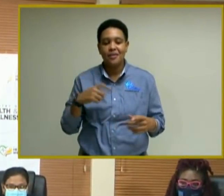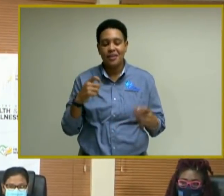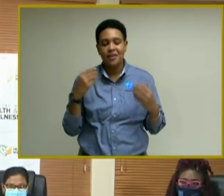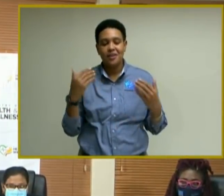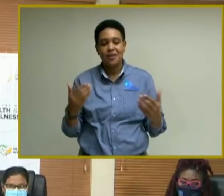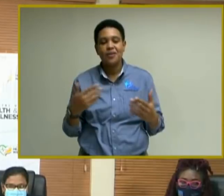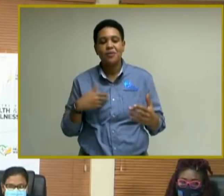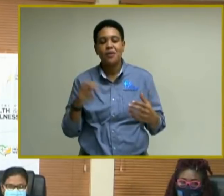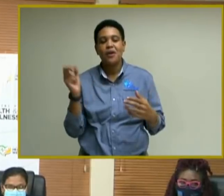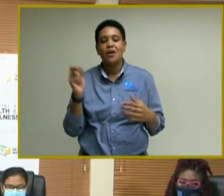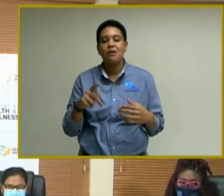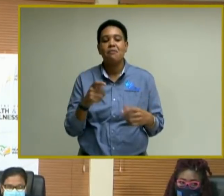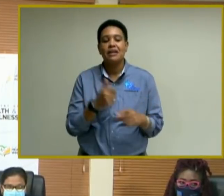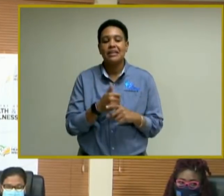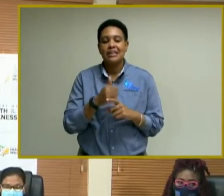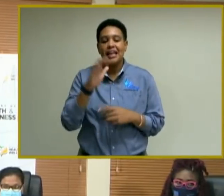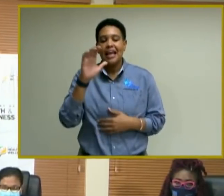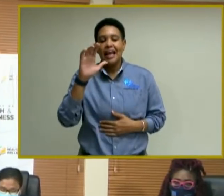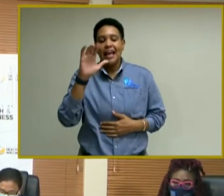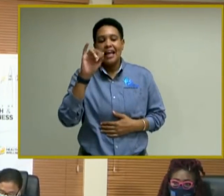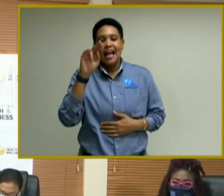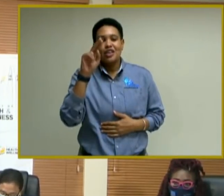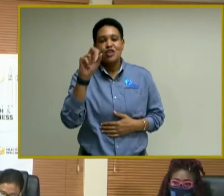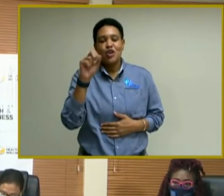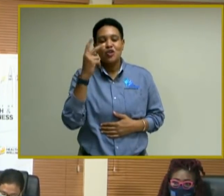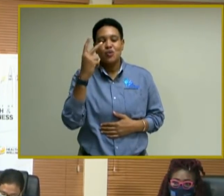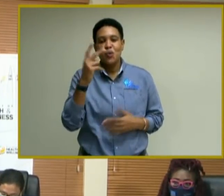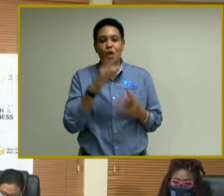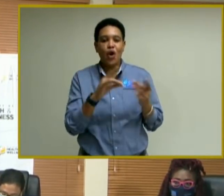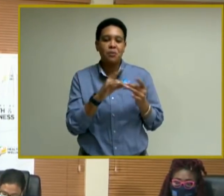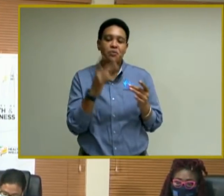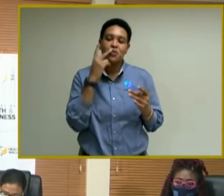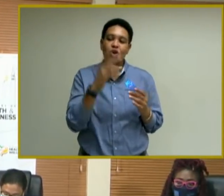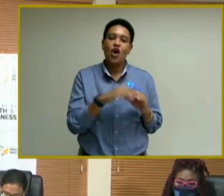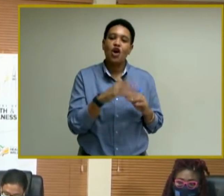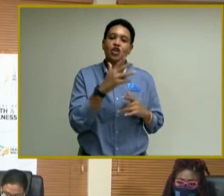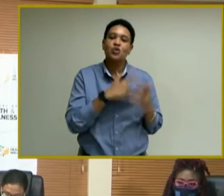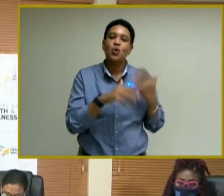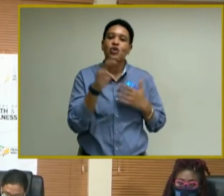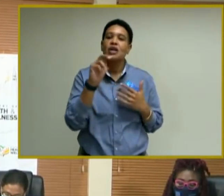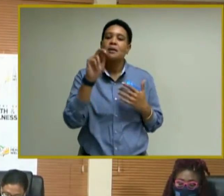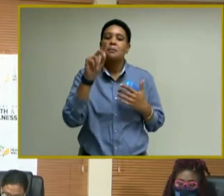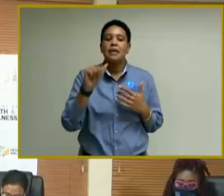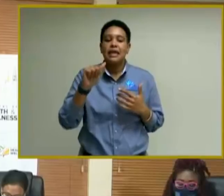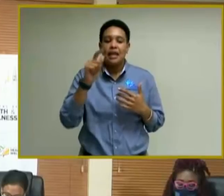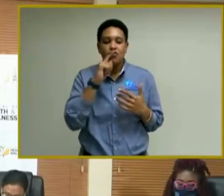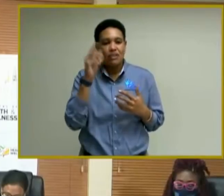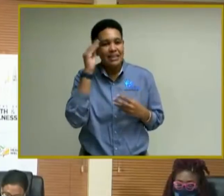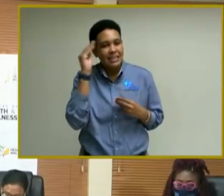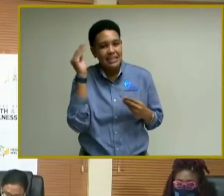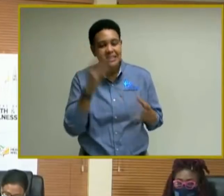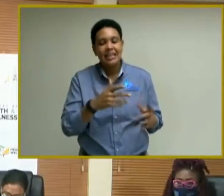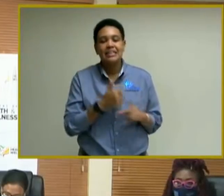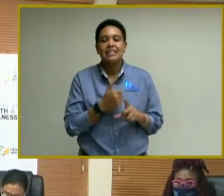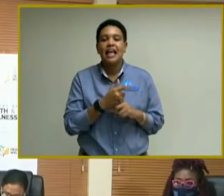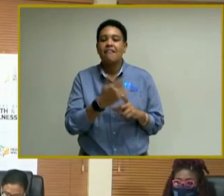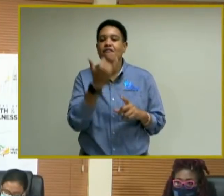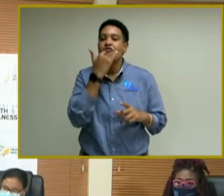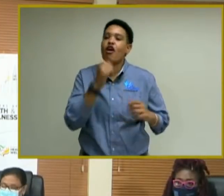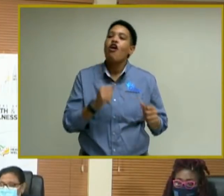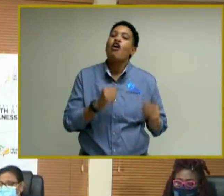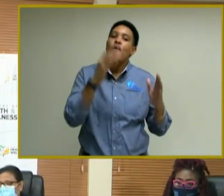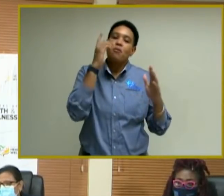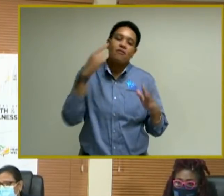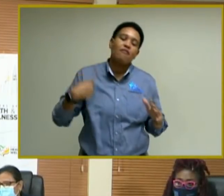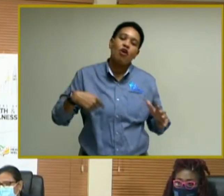We're going to come back to Cassius. There were two comments that we saw on social media. They were saying that it's a wrong approach for us